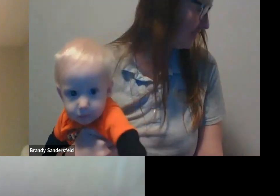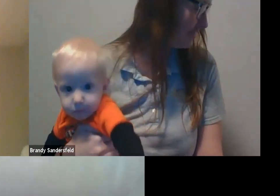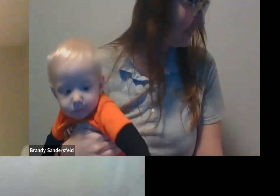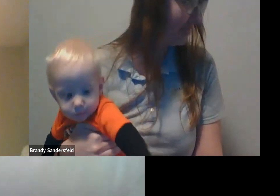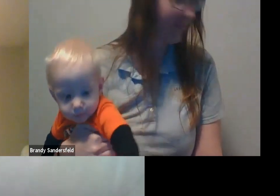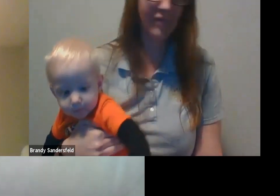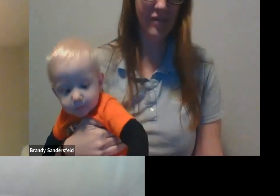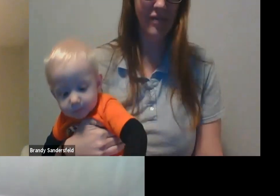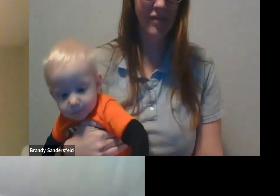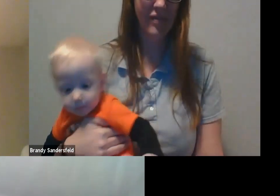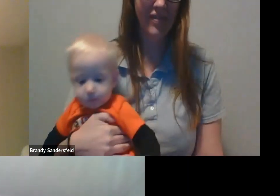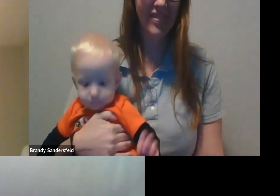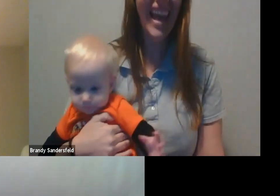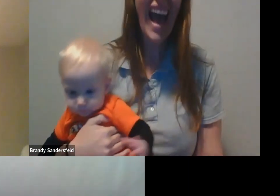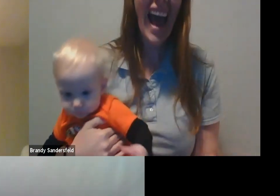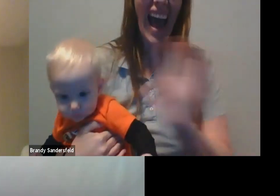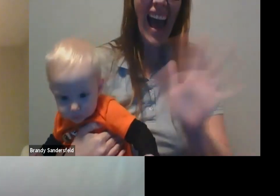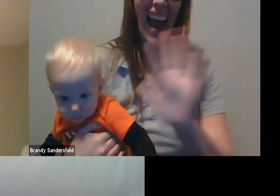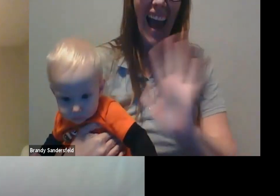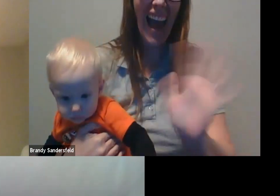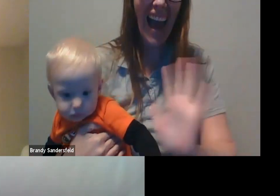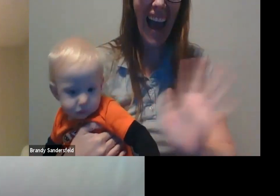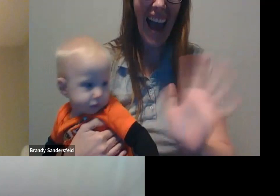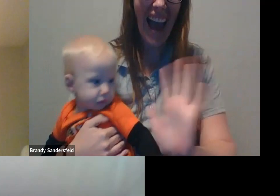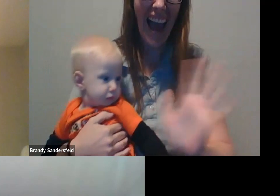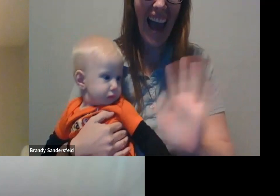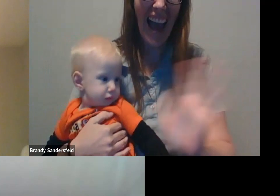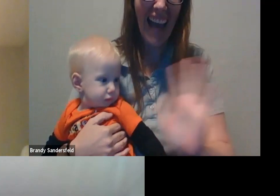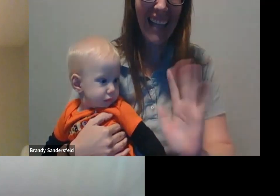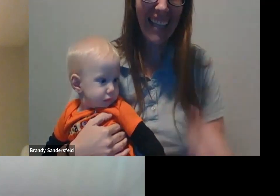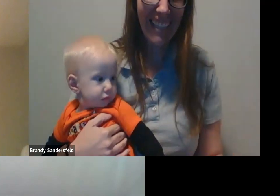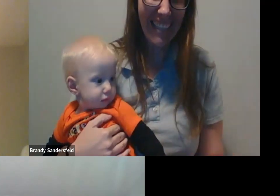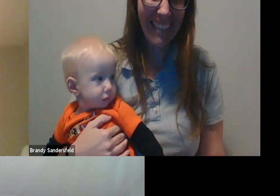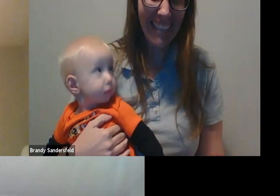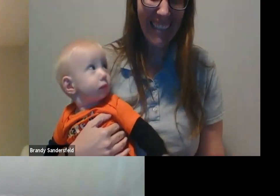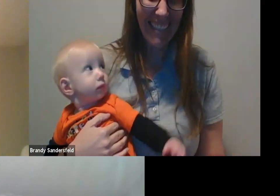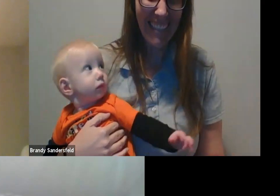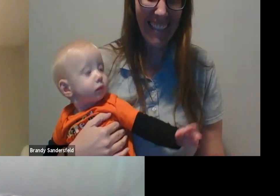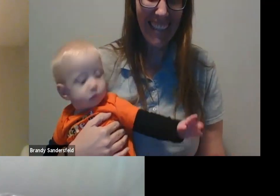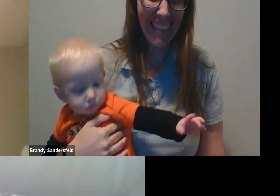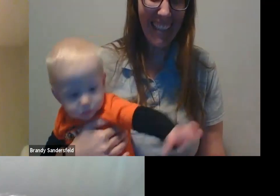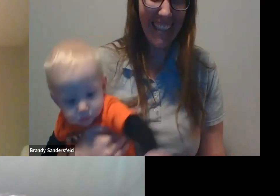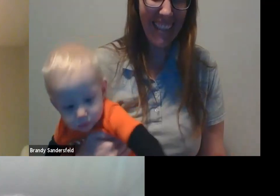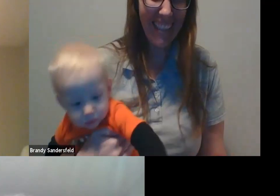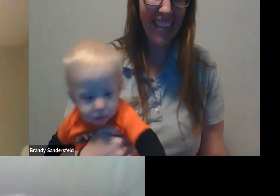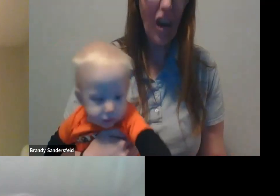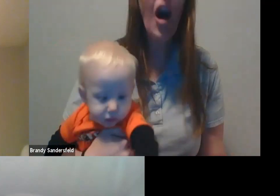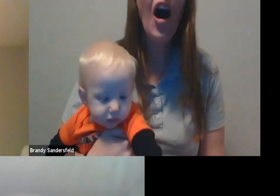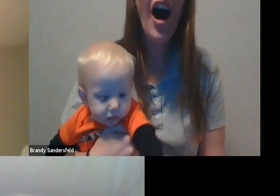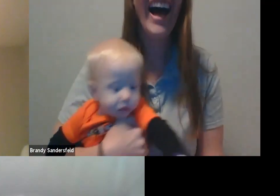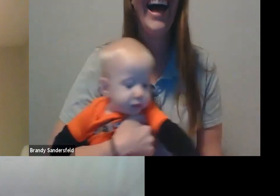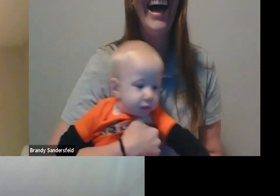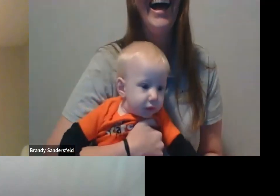I also made this. Speaking of blonde-headed children, it's the one they gave me at the hospital, so I named it.